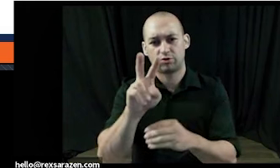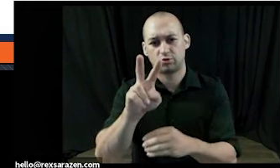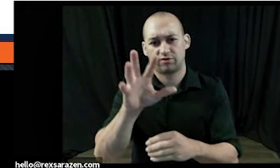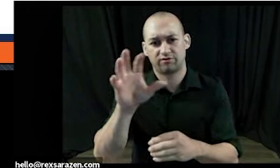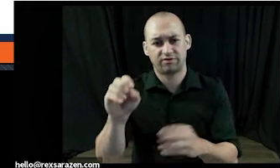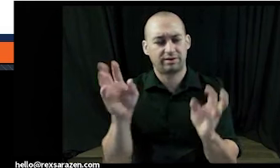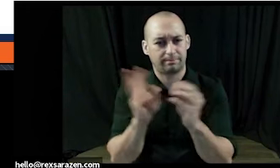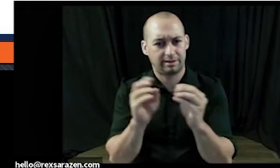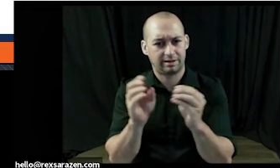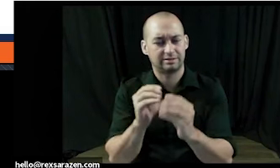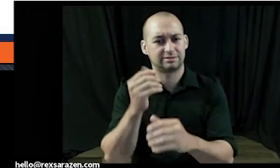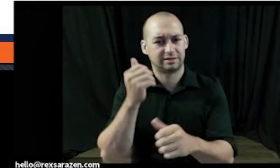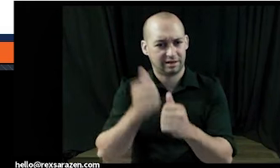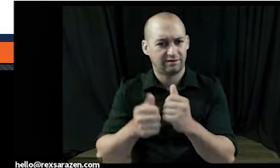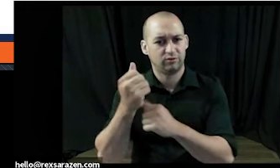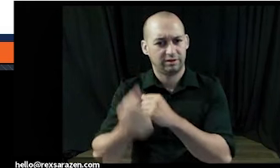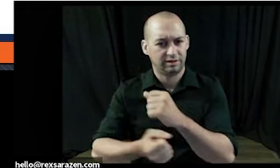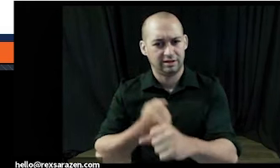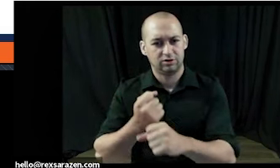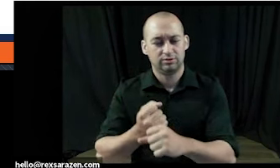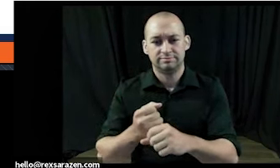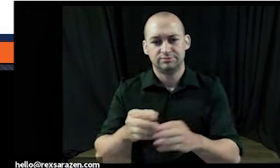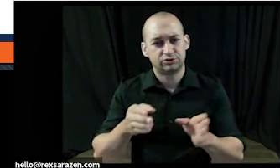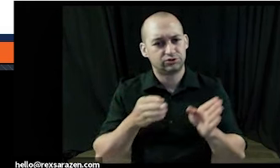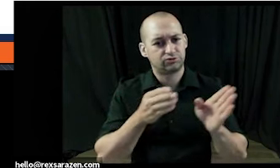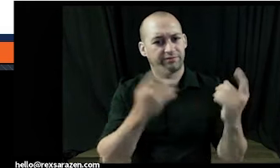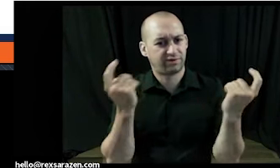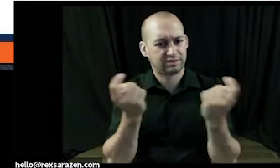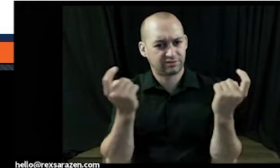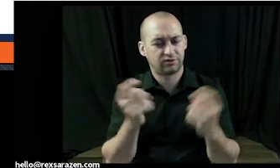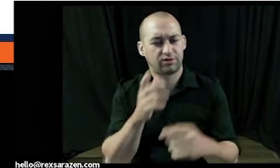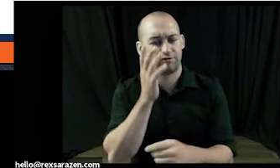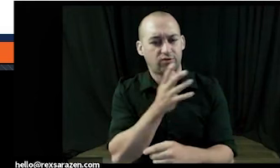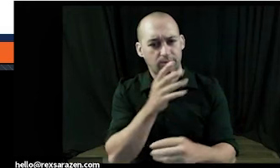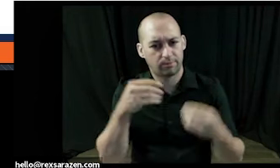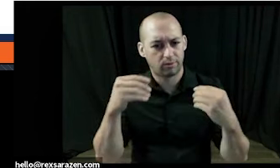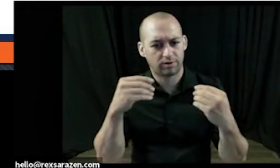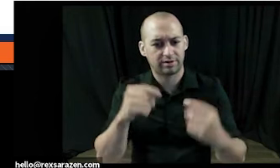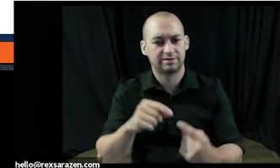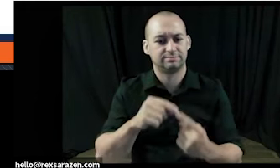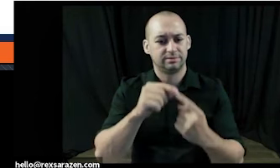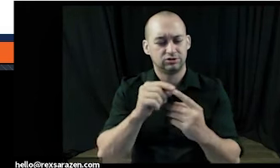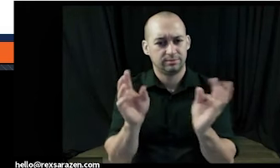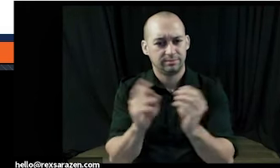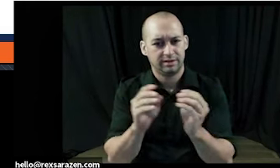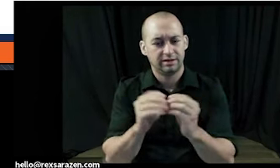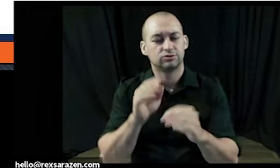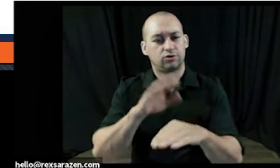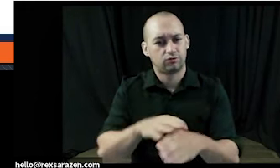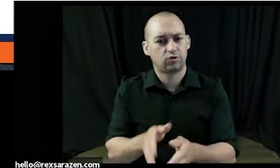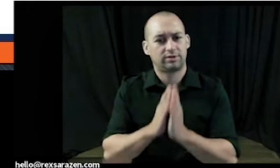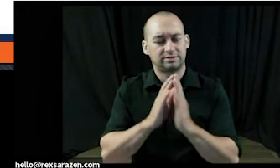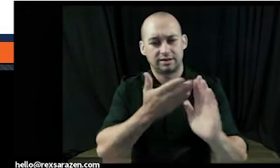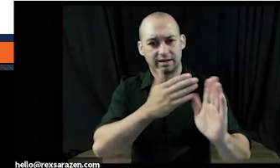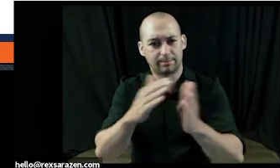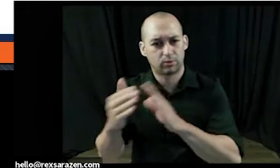including various street festivals, farmers markets, special events upon request, neighborhood watch gatherings, events